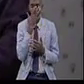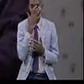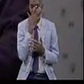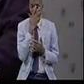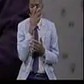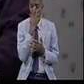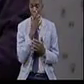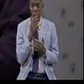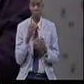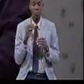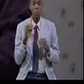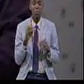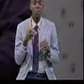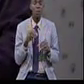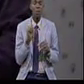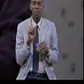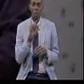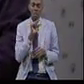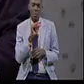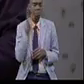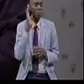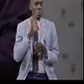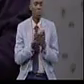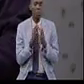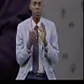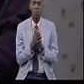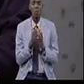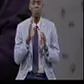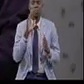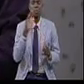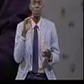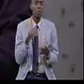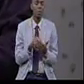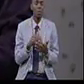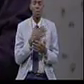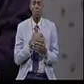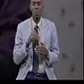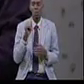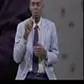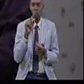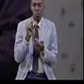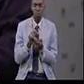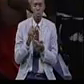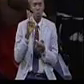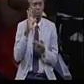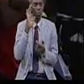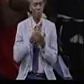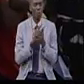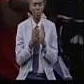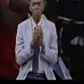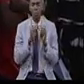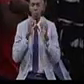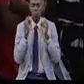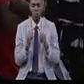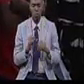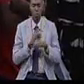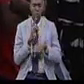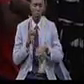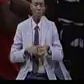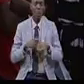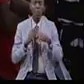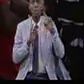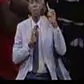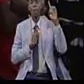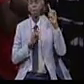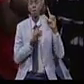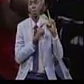A little one shall become a thousand. And a small one, a strong nation. I, the Lord, will hasten